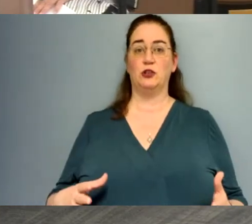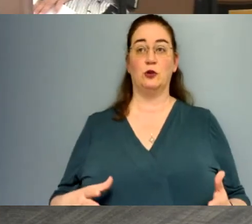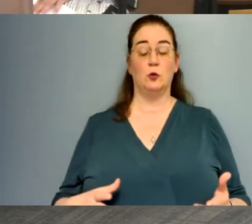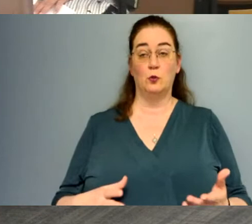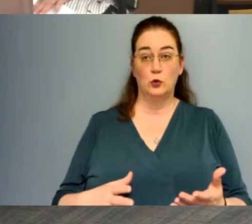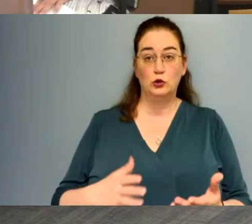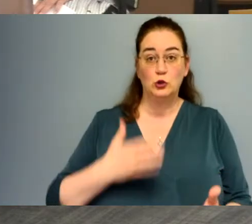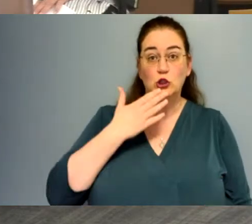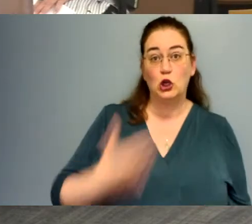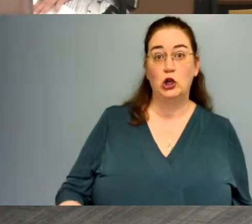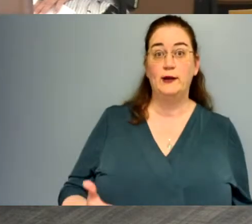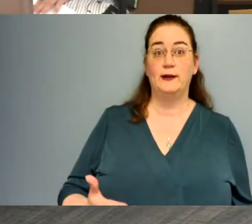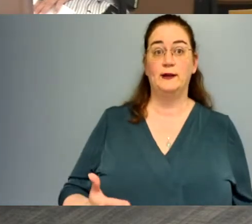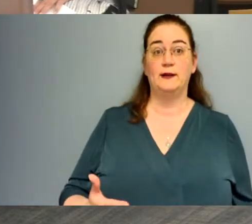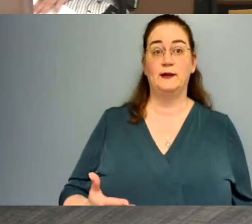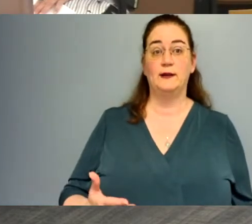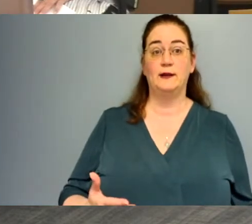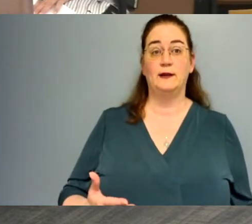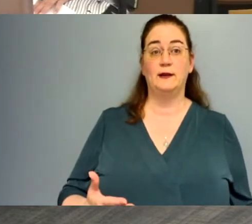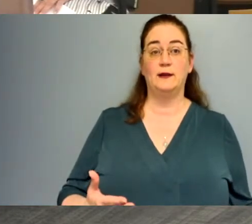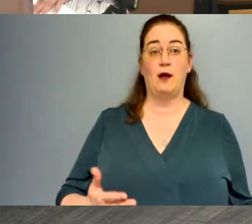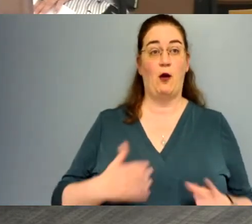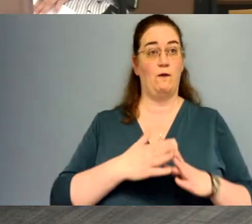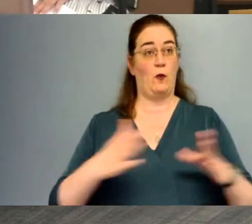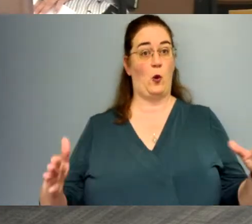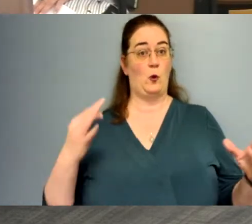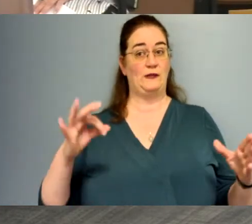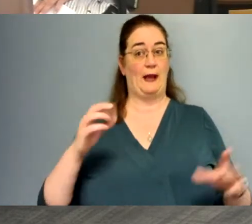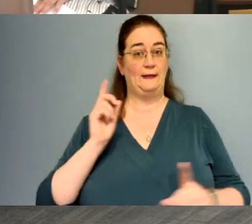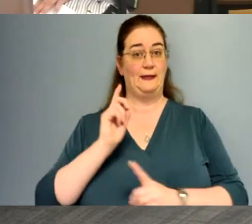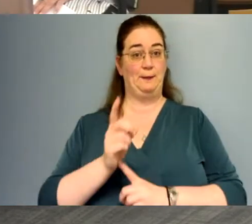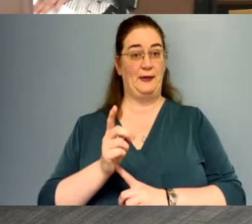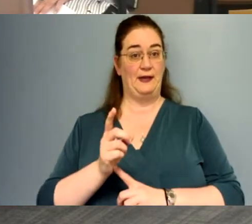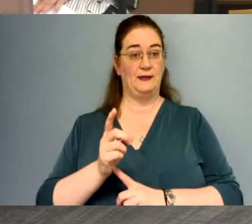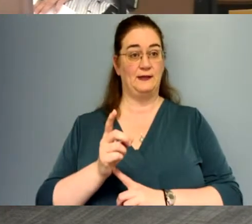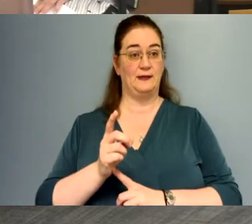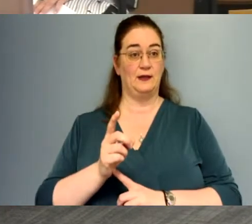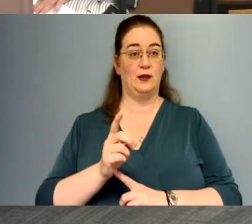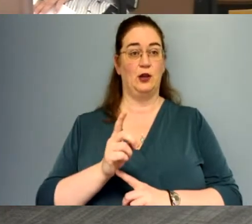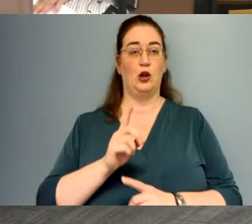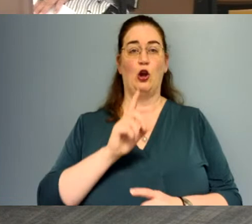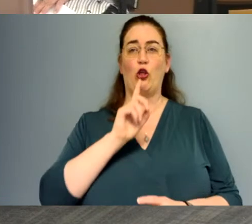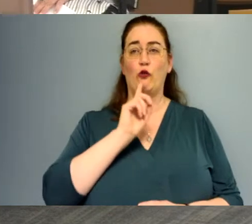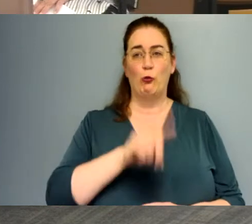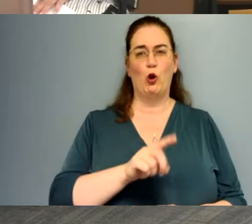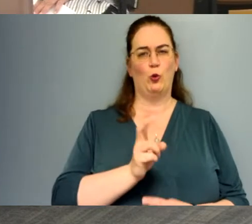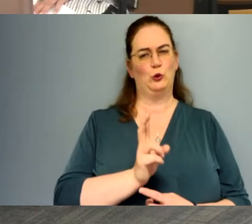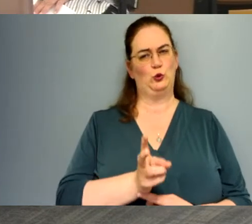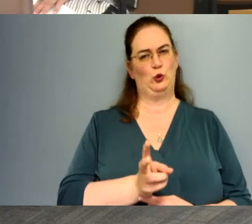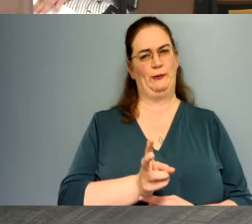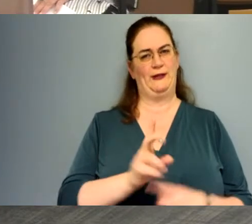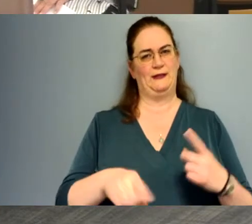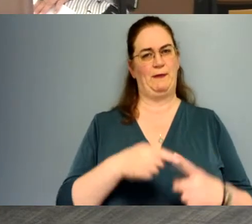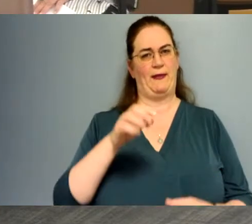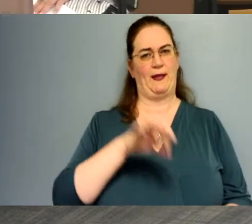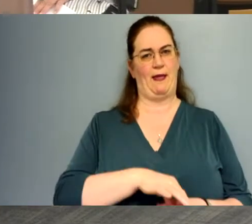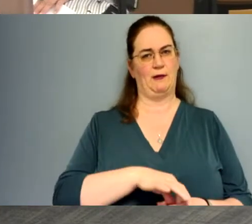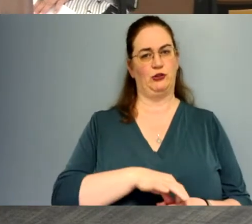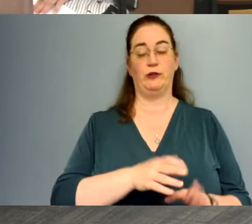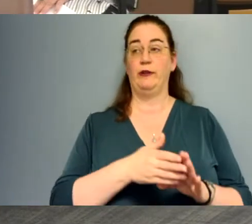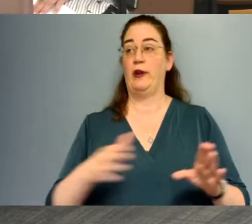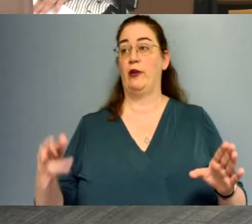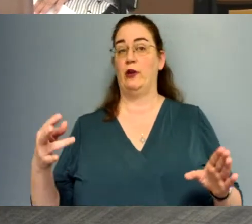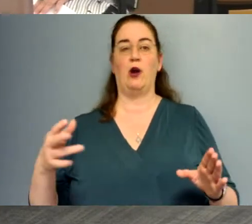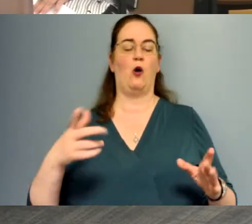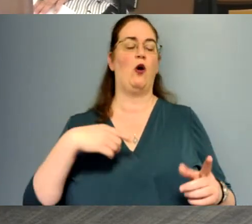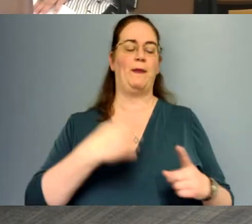good. Of the 19 minutes, the report was 2 minutes about the election. The other